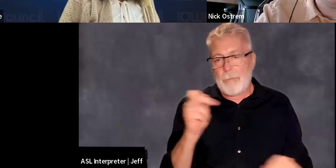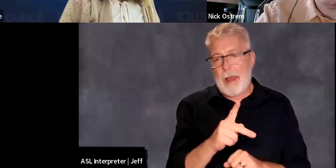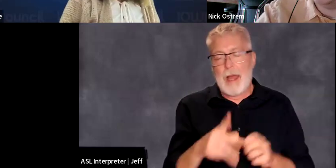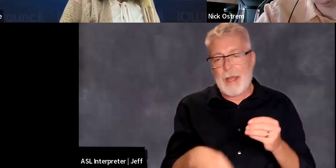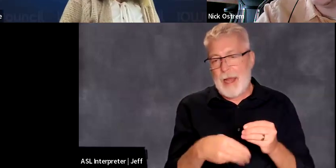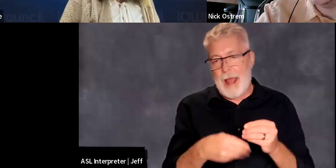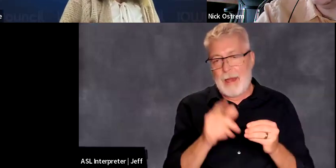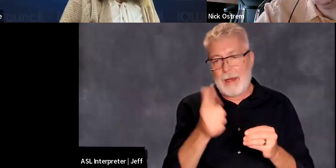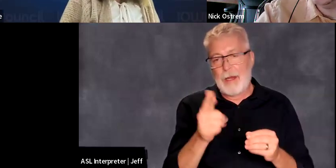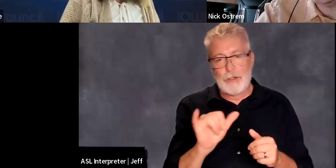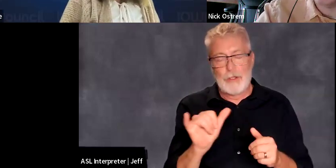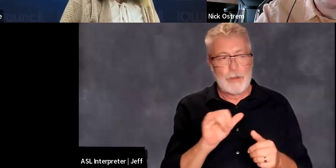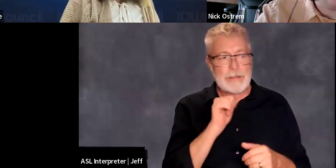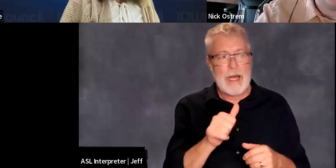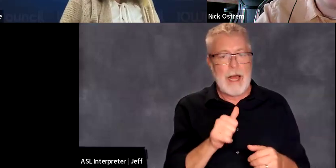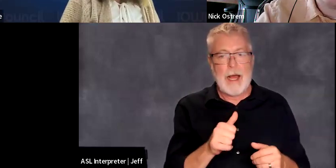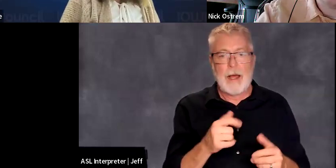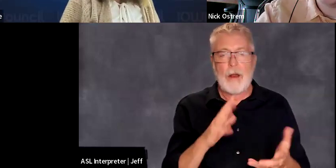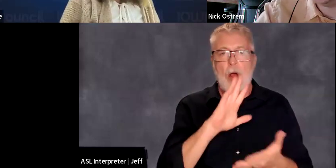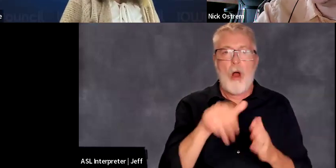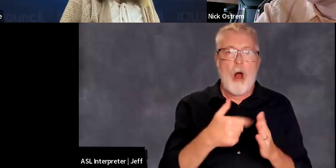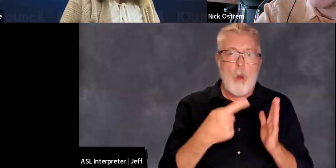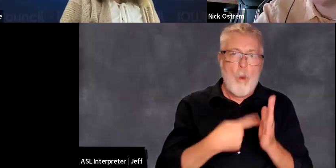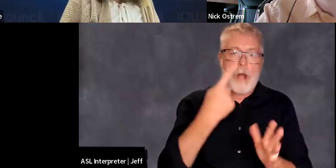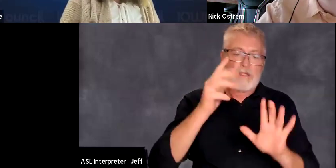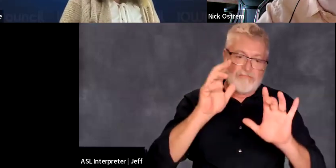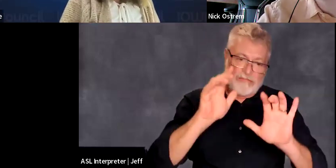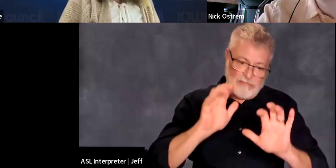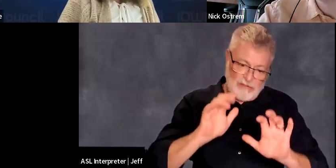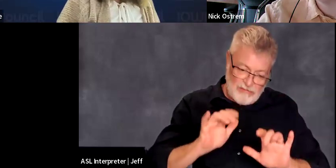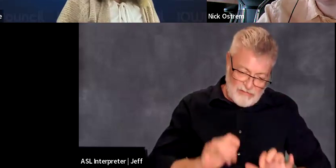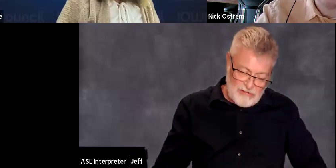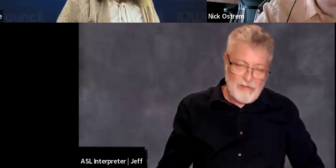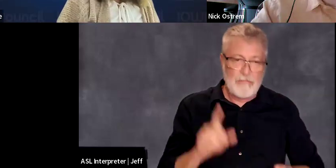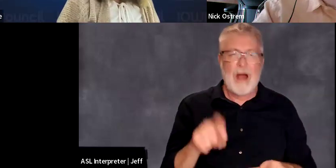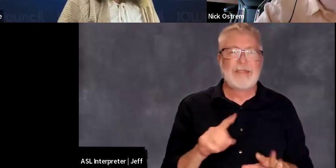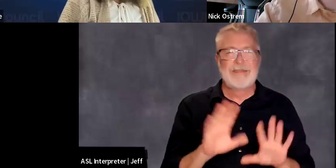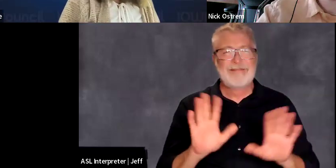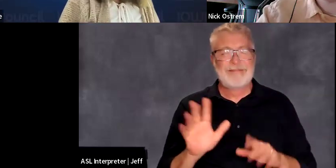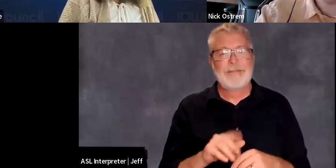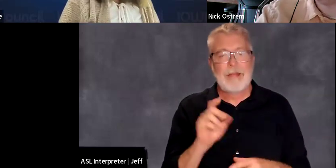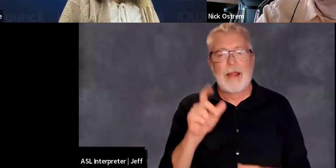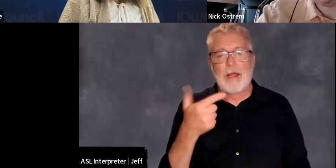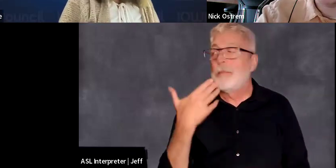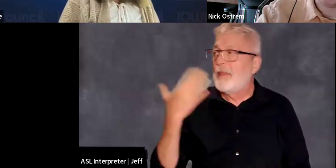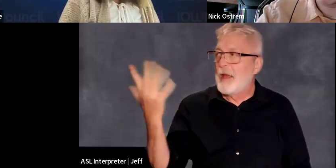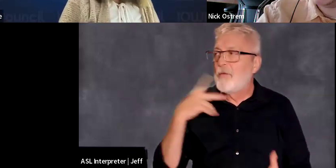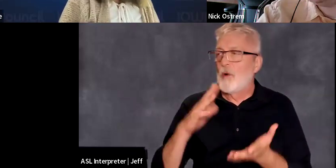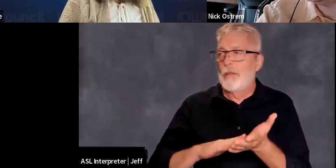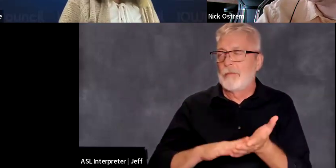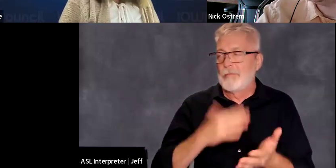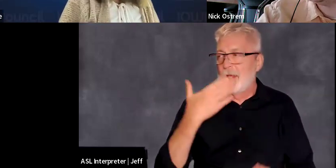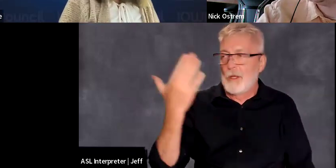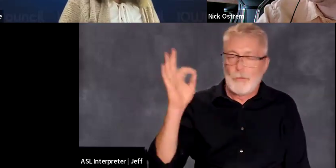stuff in later. It's not an all or nothing all at once sort of thing. So yeah, thank you very much. I appreciate